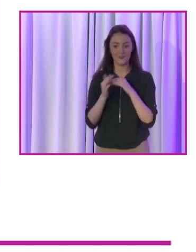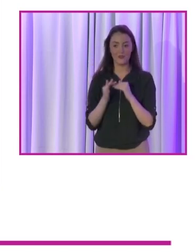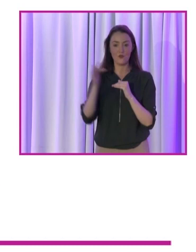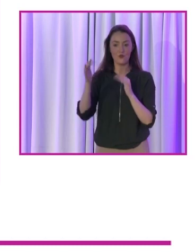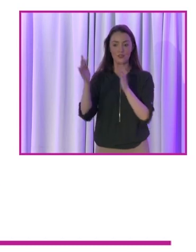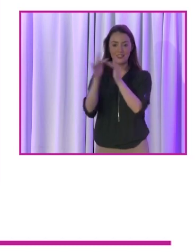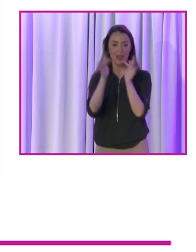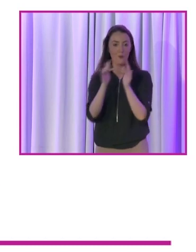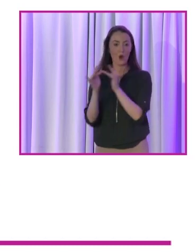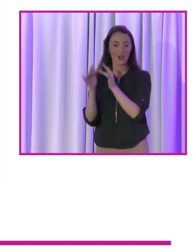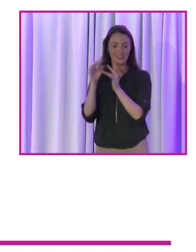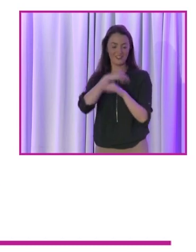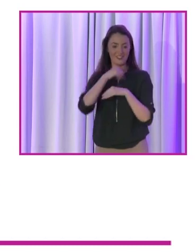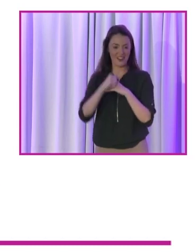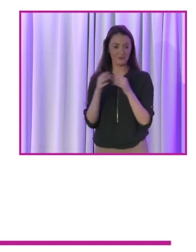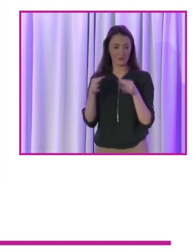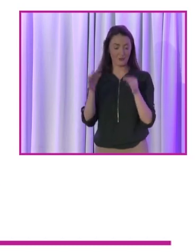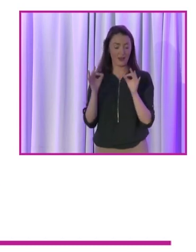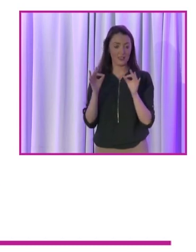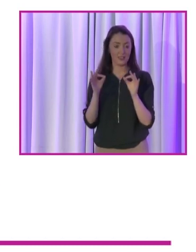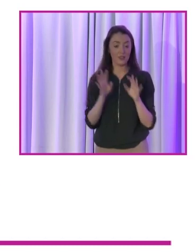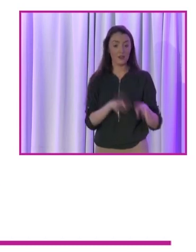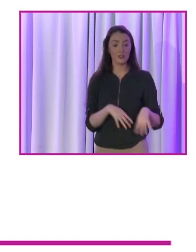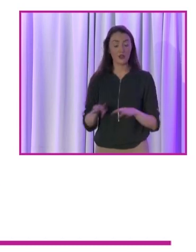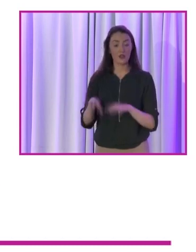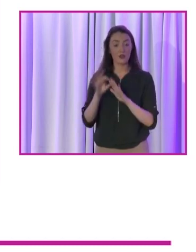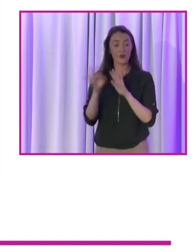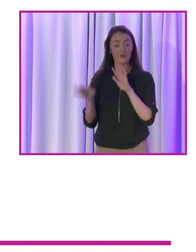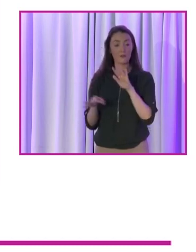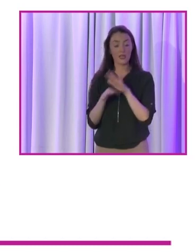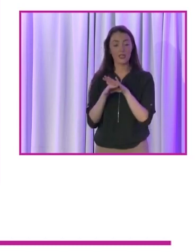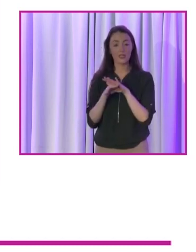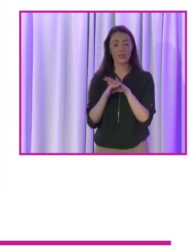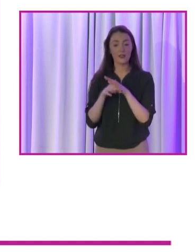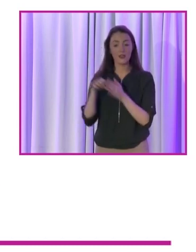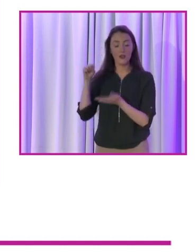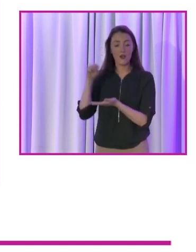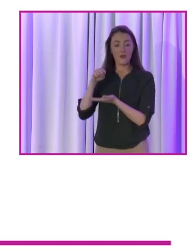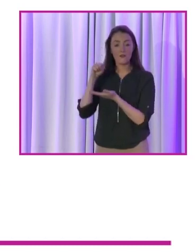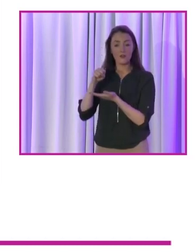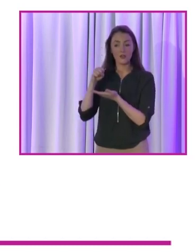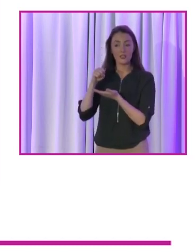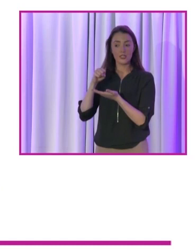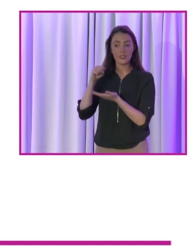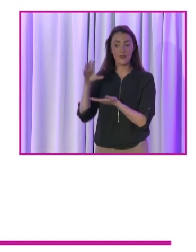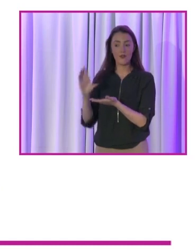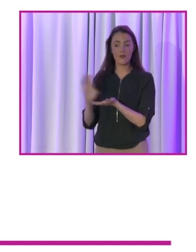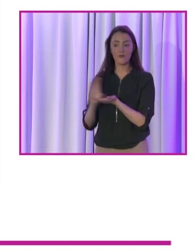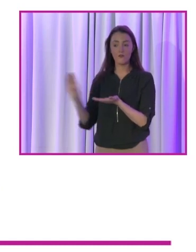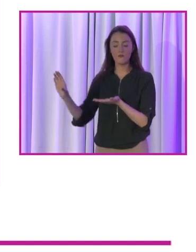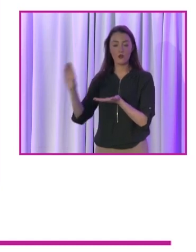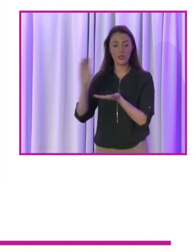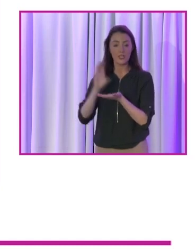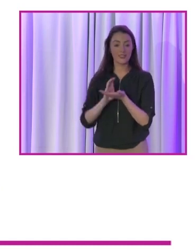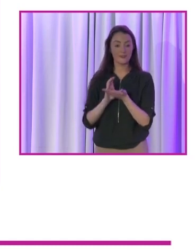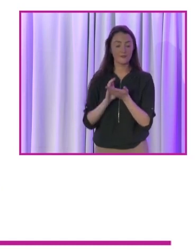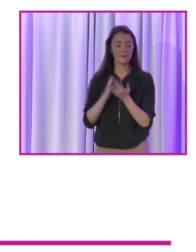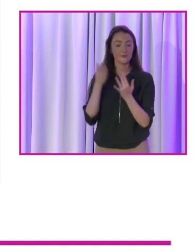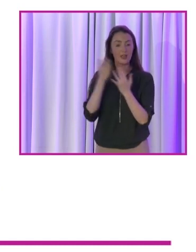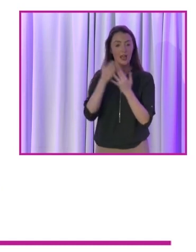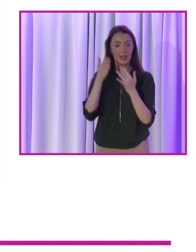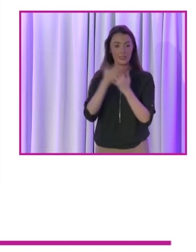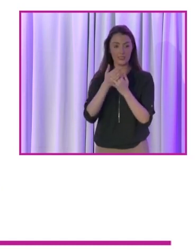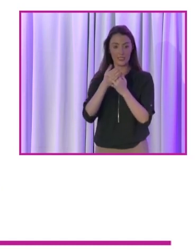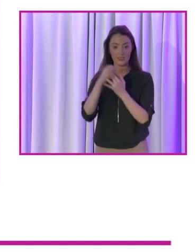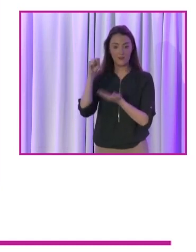forward. So the Scottish Government funded Access to Elected Office Fund was first opened as a